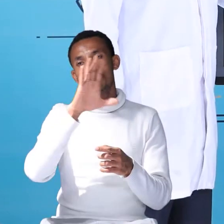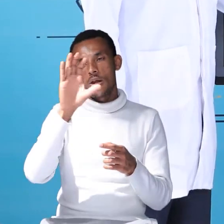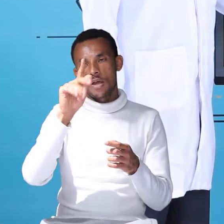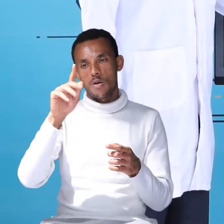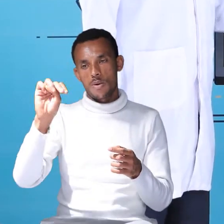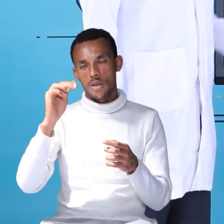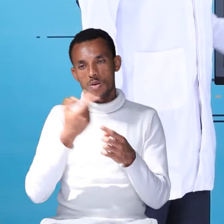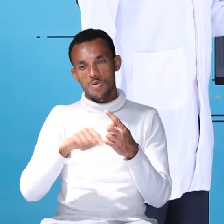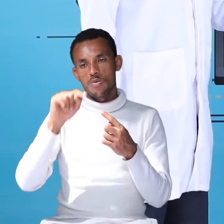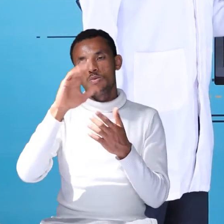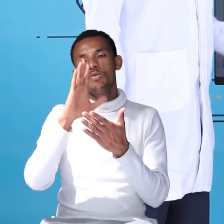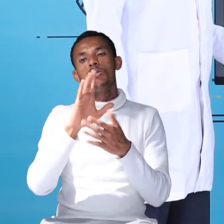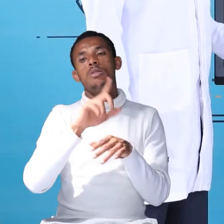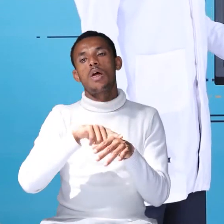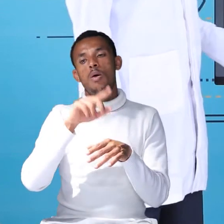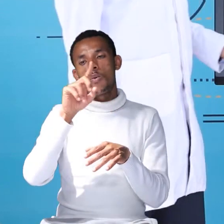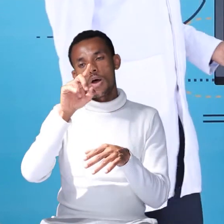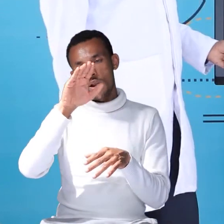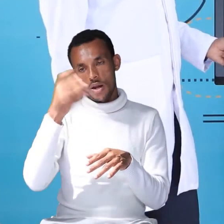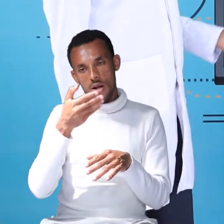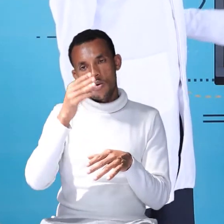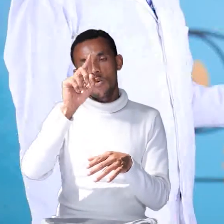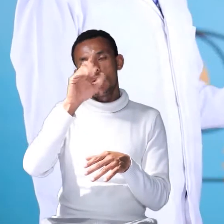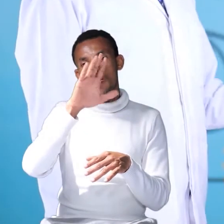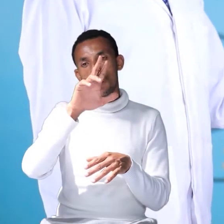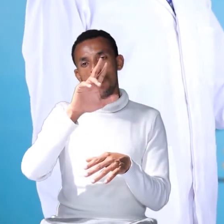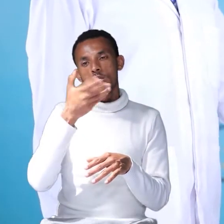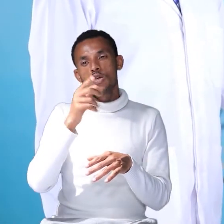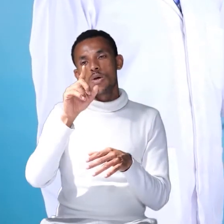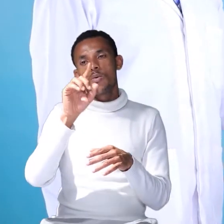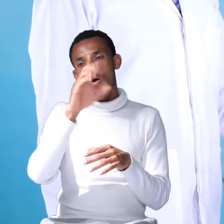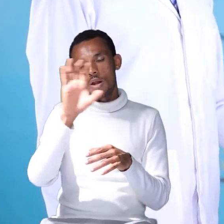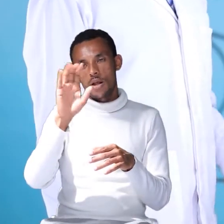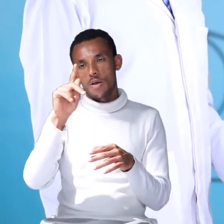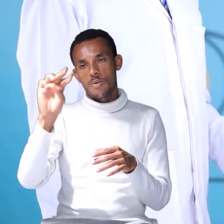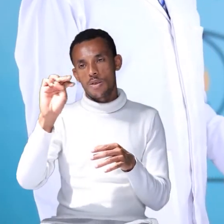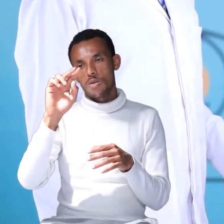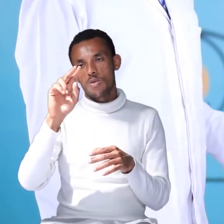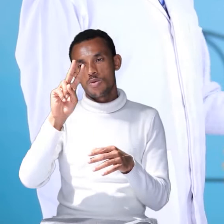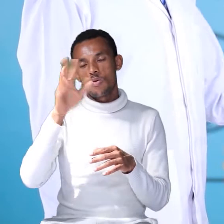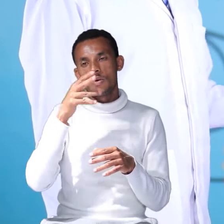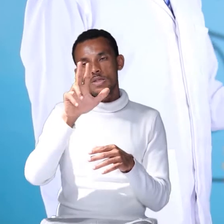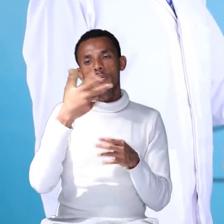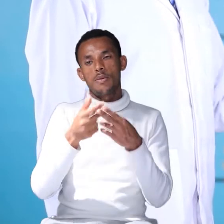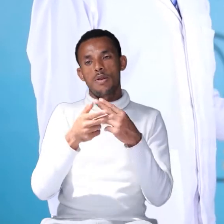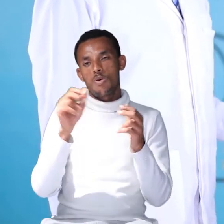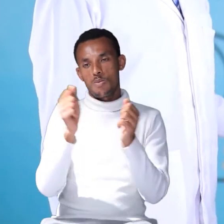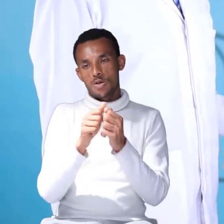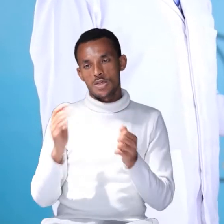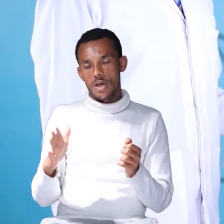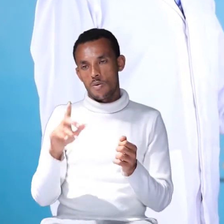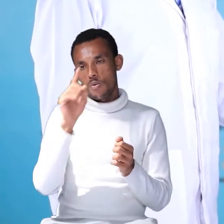to the time taken 1 and 1/3 hour. You will have 100 kilometers to 4 over 3. When I multiply both sides